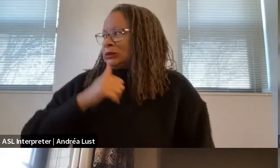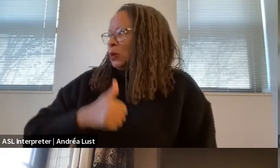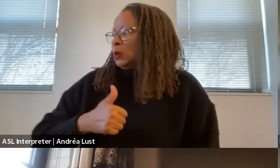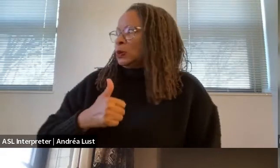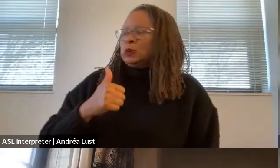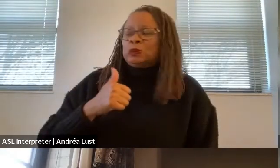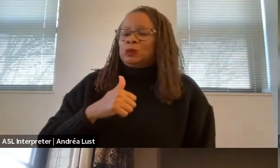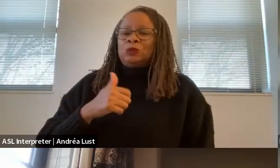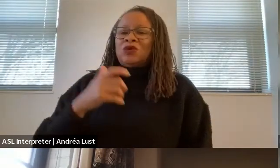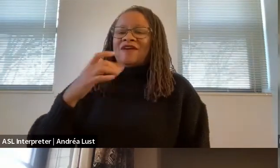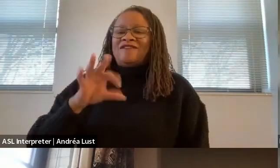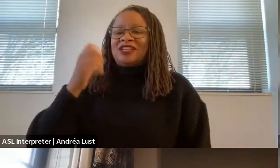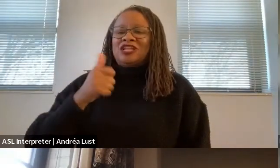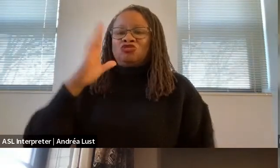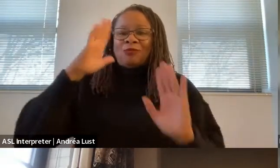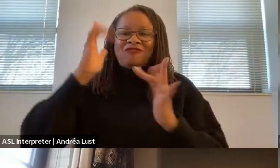Fine.